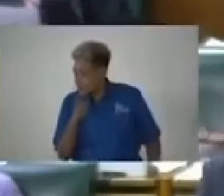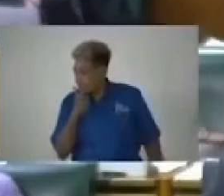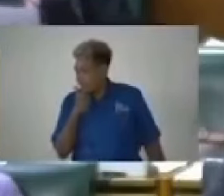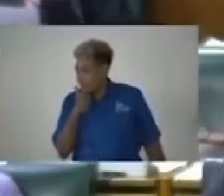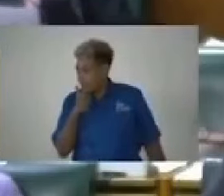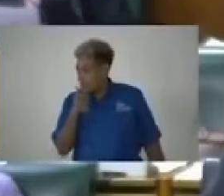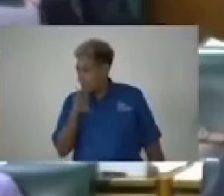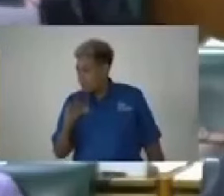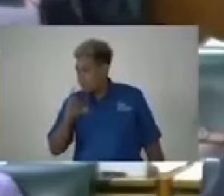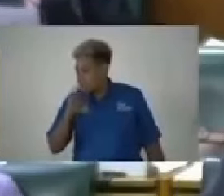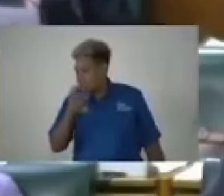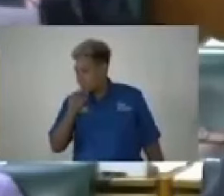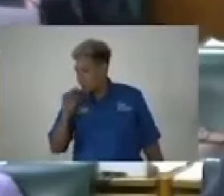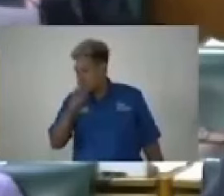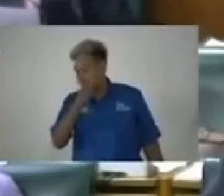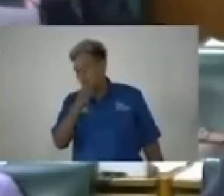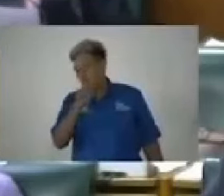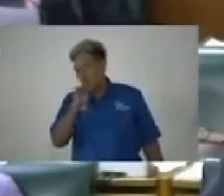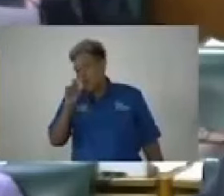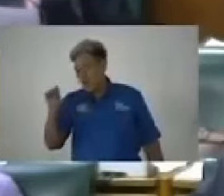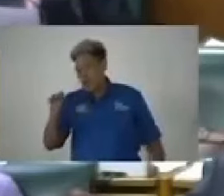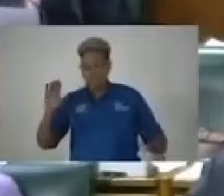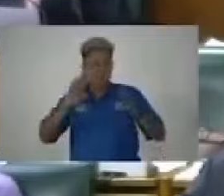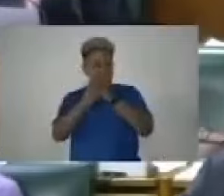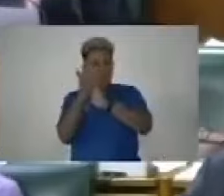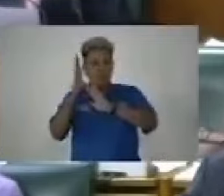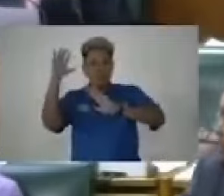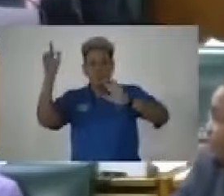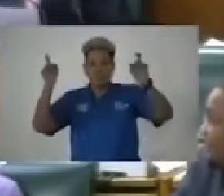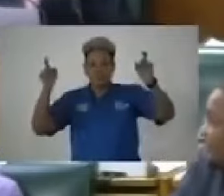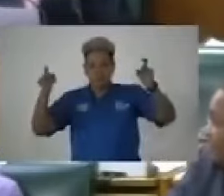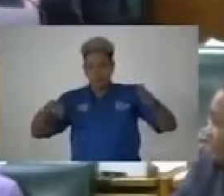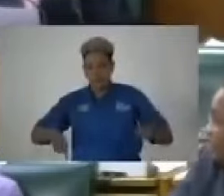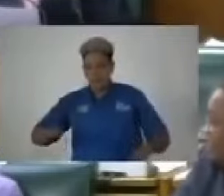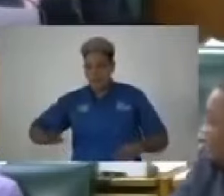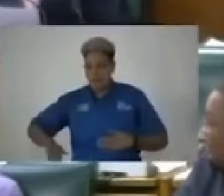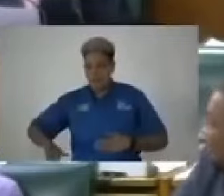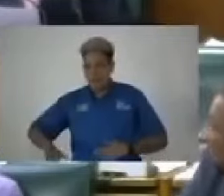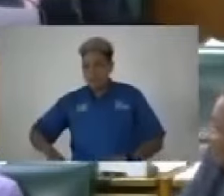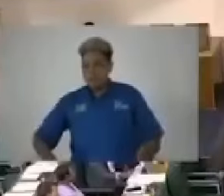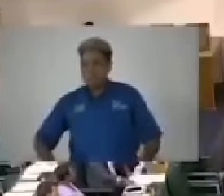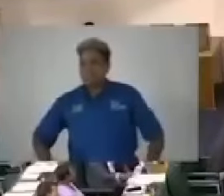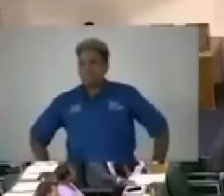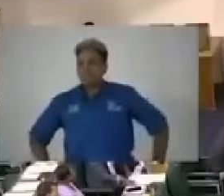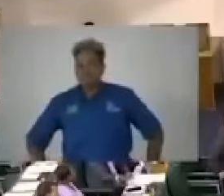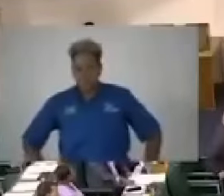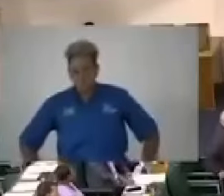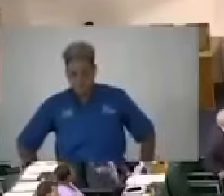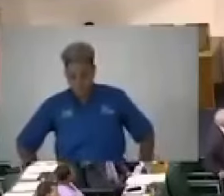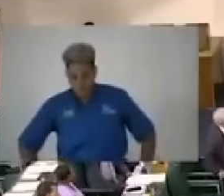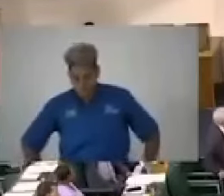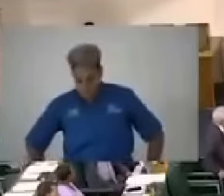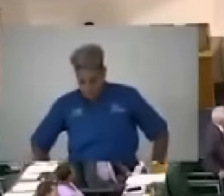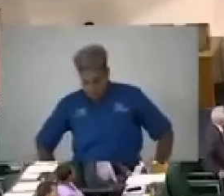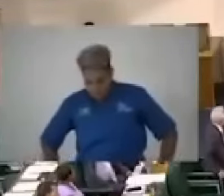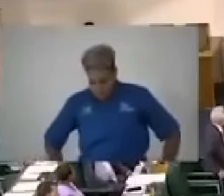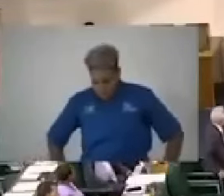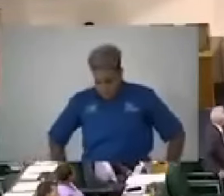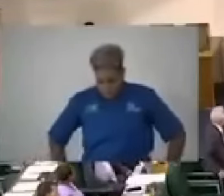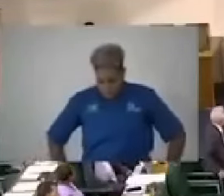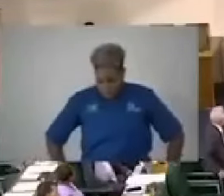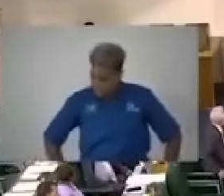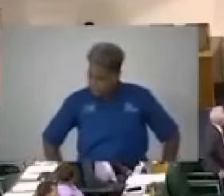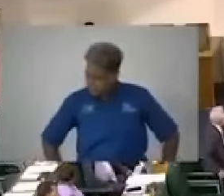Andrew, Mrs. Juliet Holness, to become the Speaker of the House. And seconded by the member for